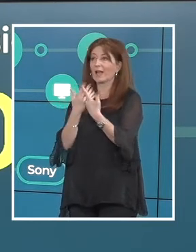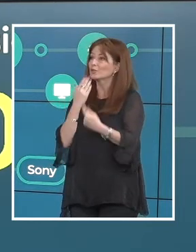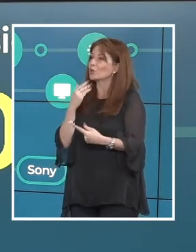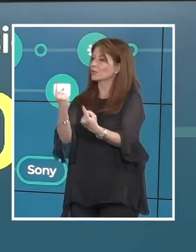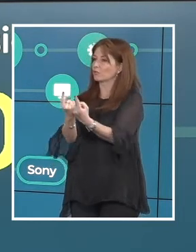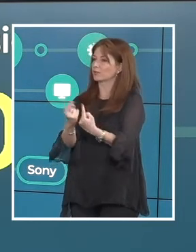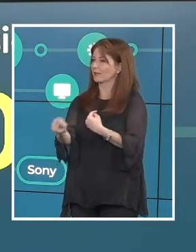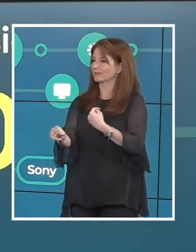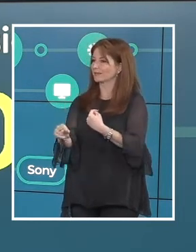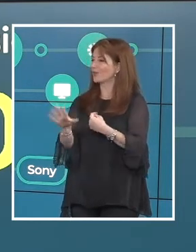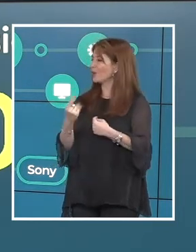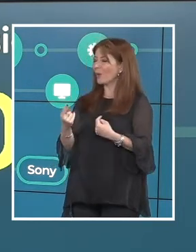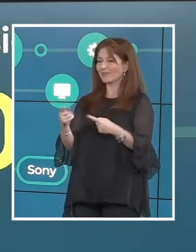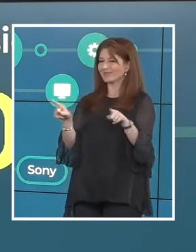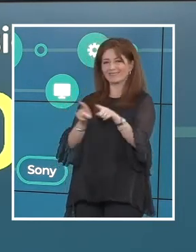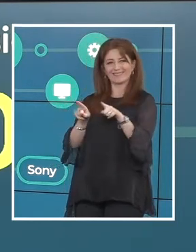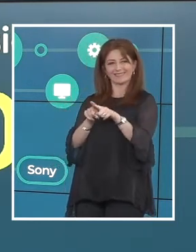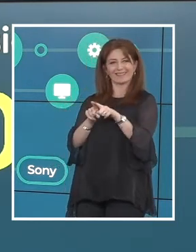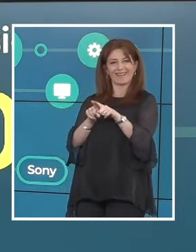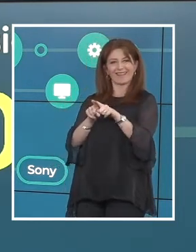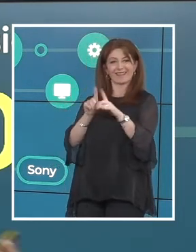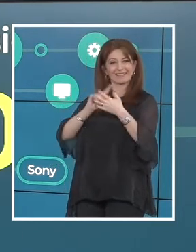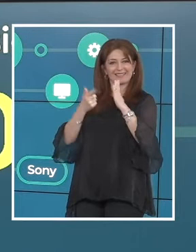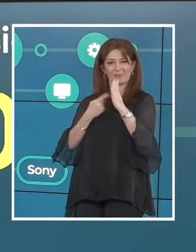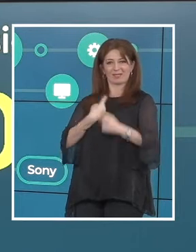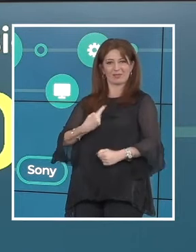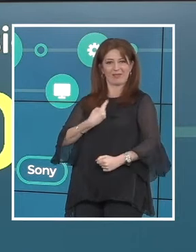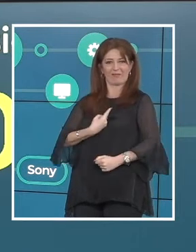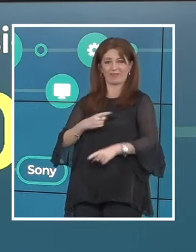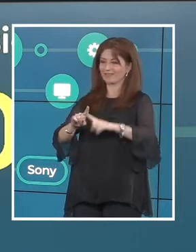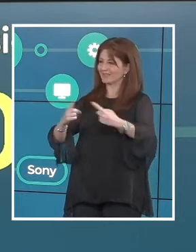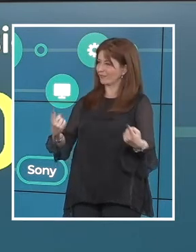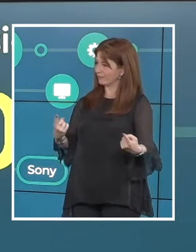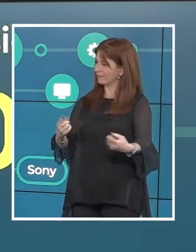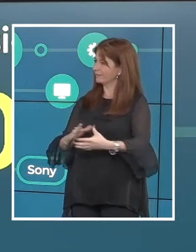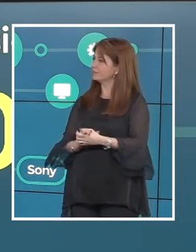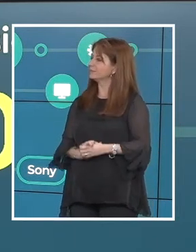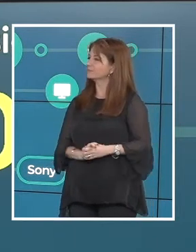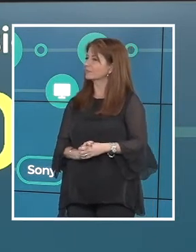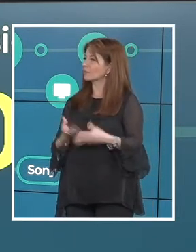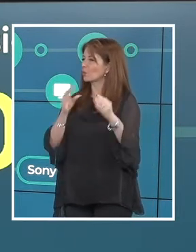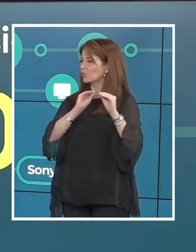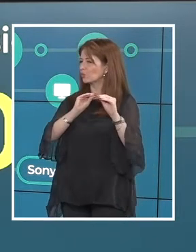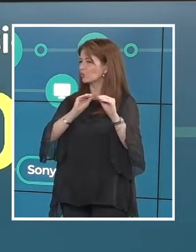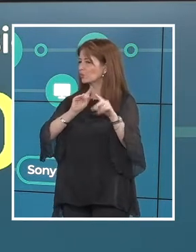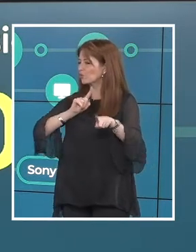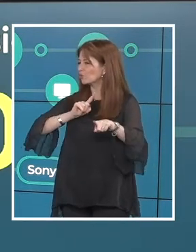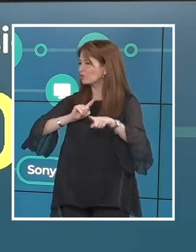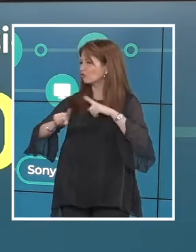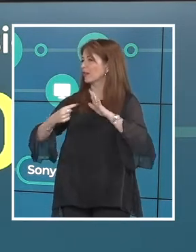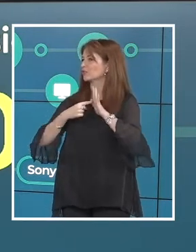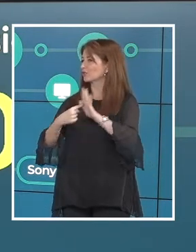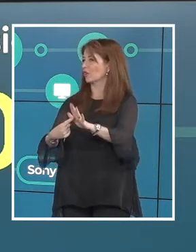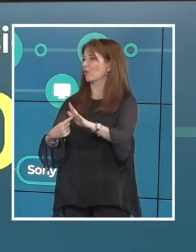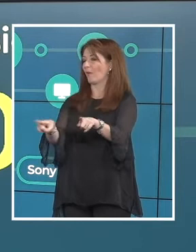huge distinction between a lot of empathy labs I see and our accessibility labs is we're not trying to show you what it's like to have a disability.